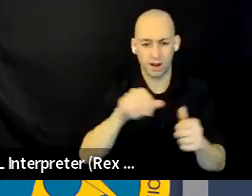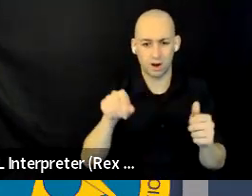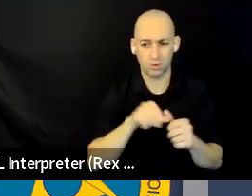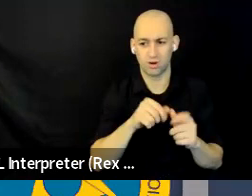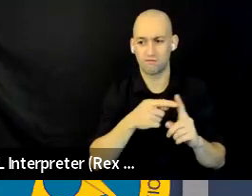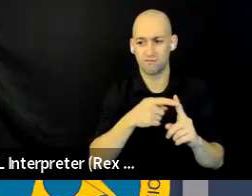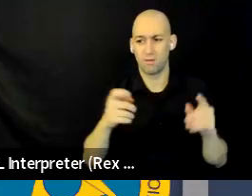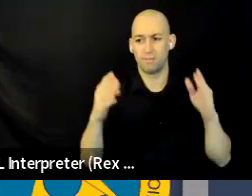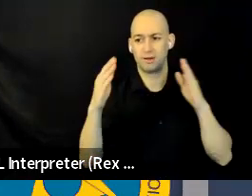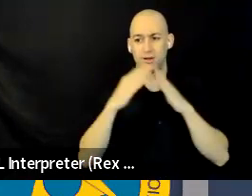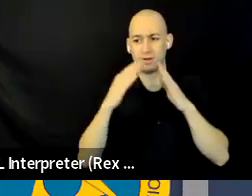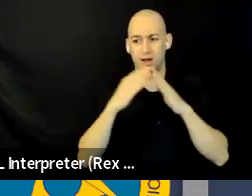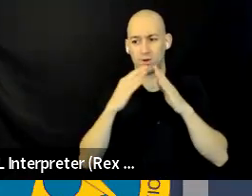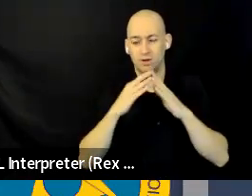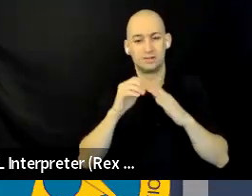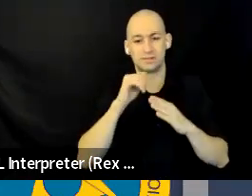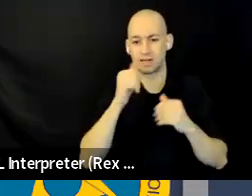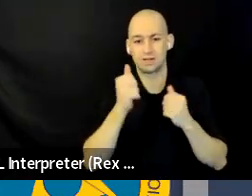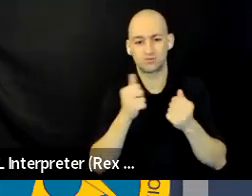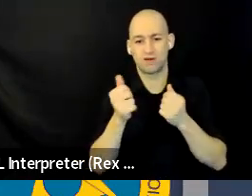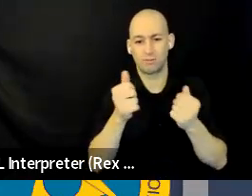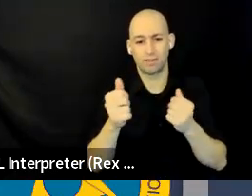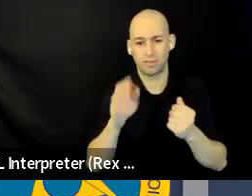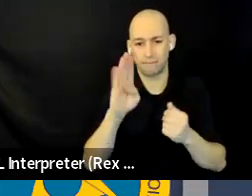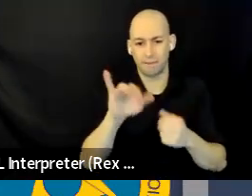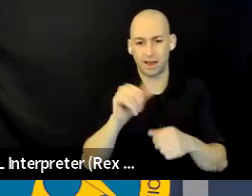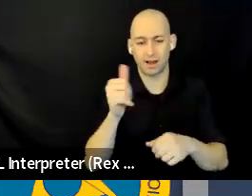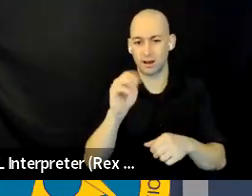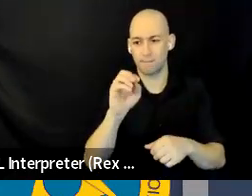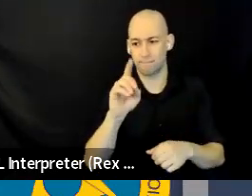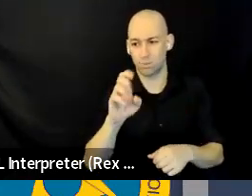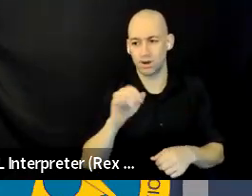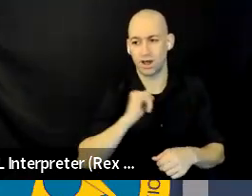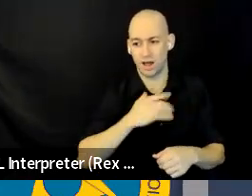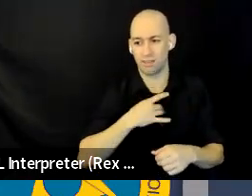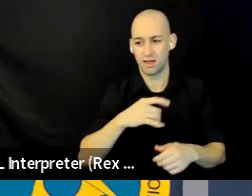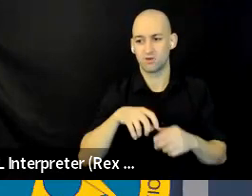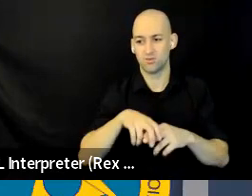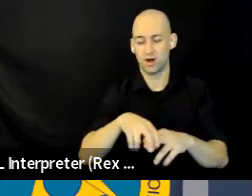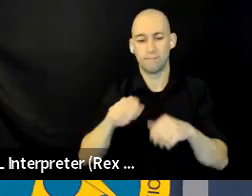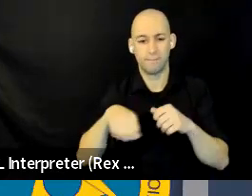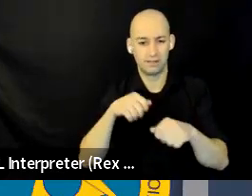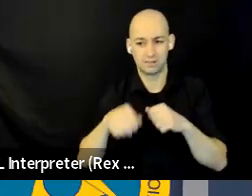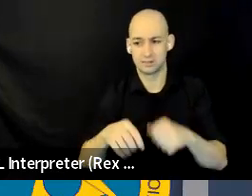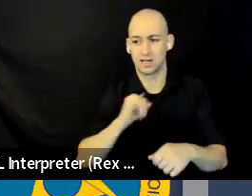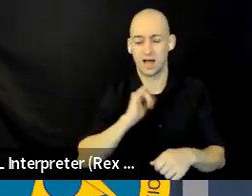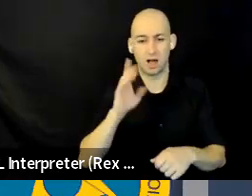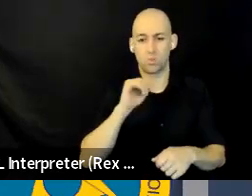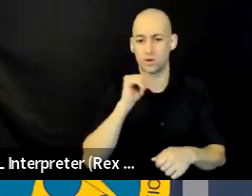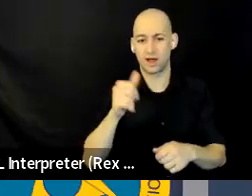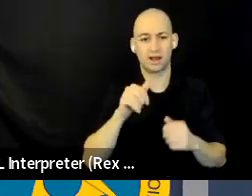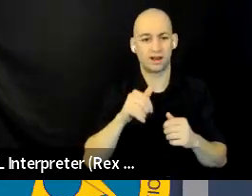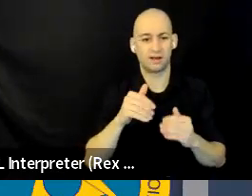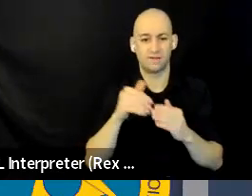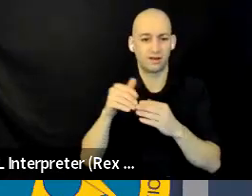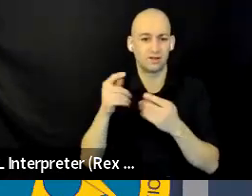it's undrivable by any kind of mode. In fact, I like riding bicycles too, and I wouldn't even attempt it,